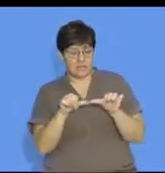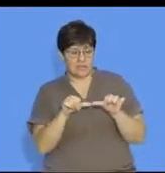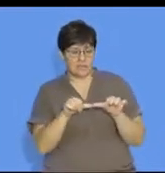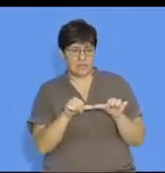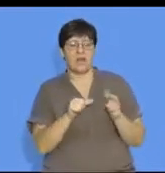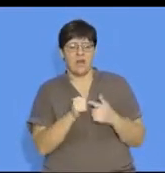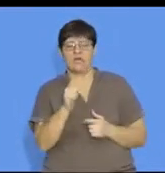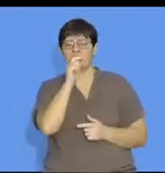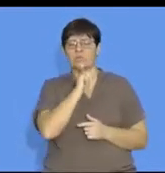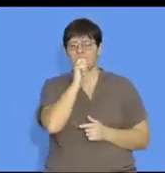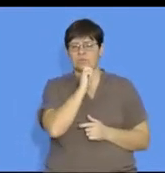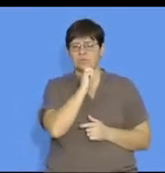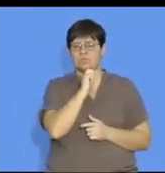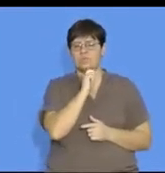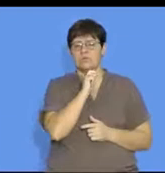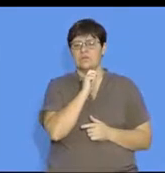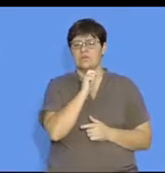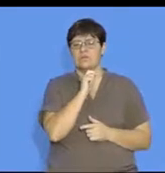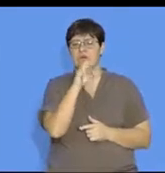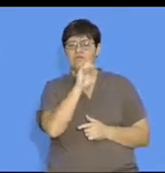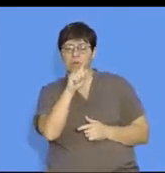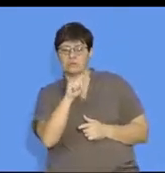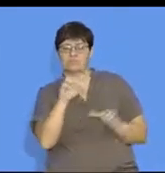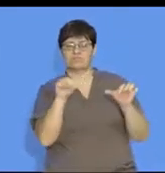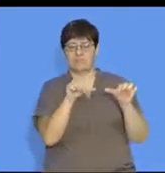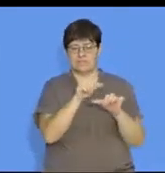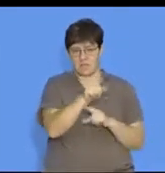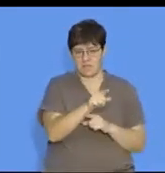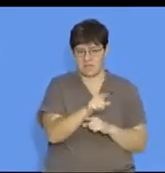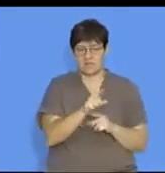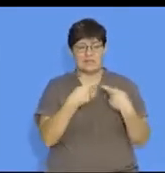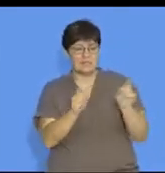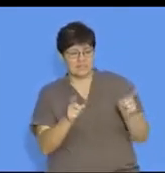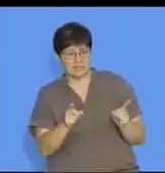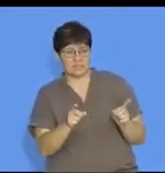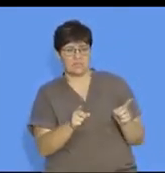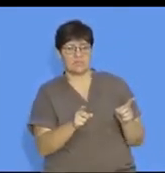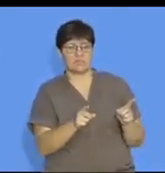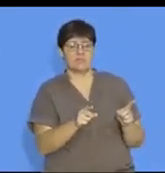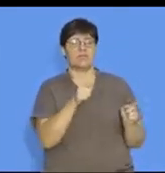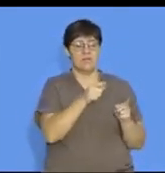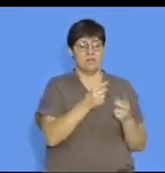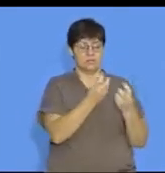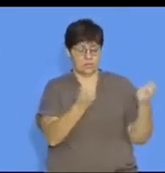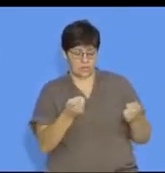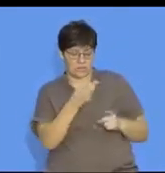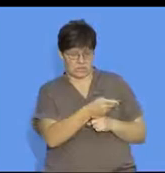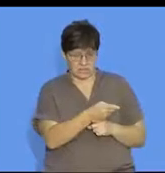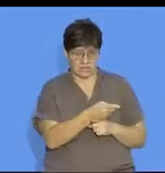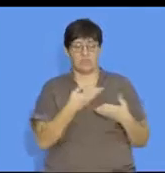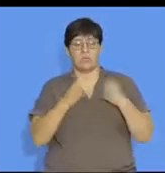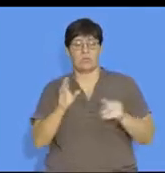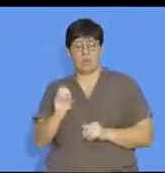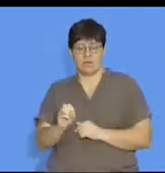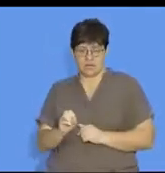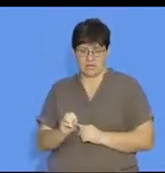we are actually using a voltmeter to actually get the difference between the voltage across the source while the switch